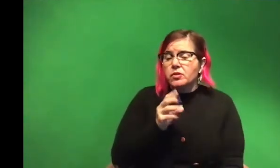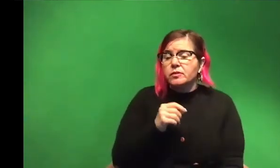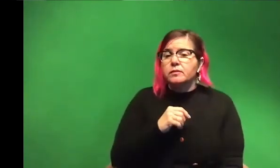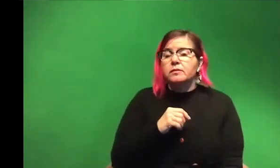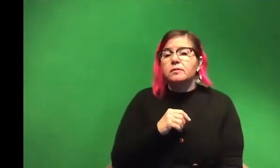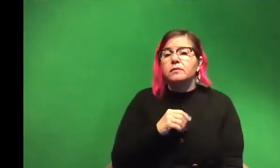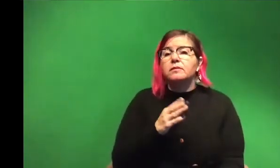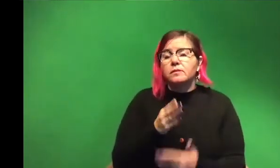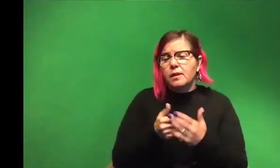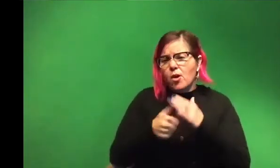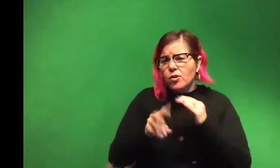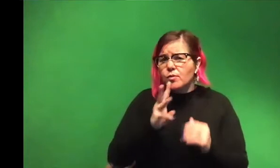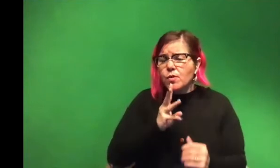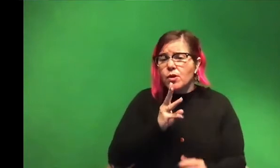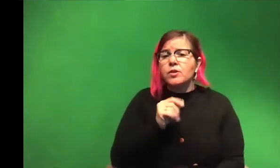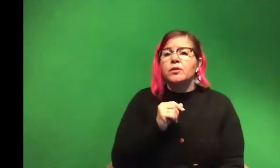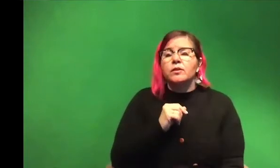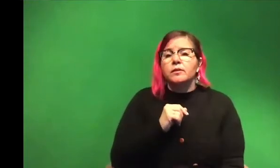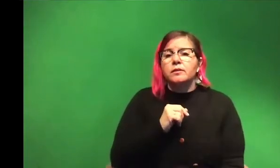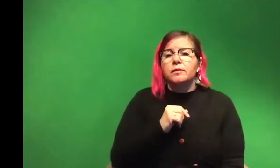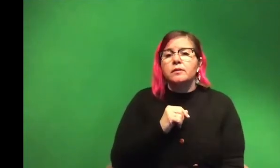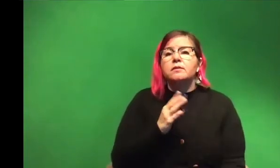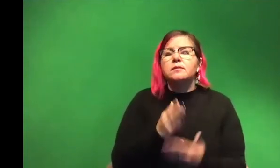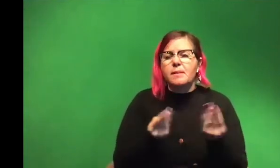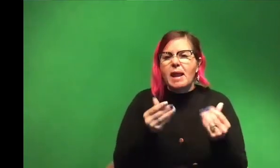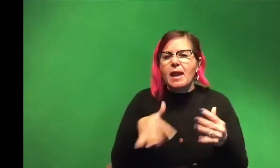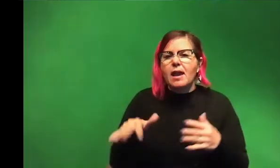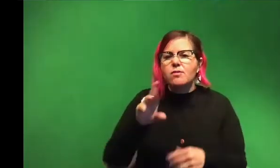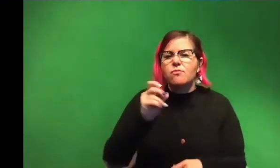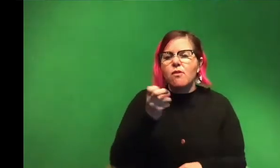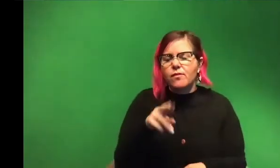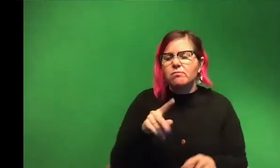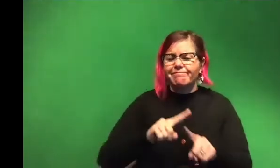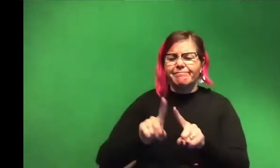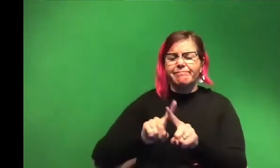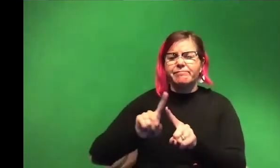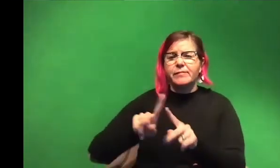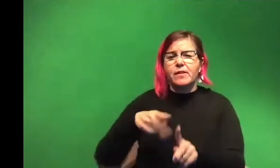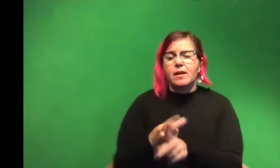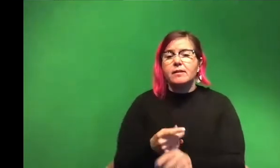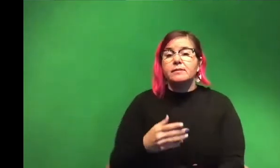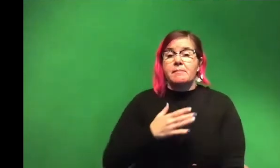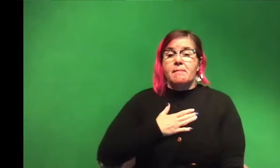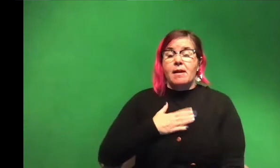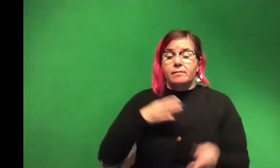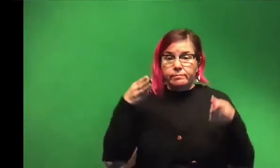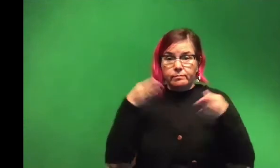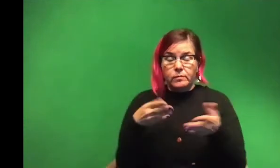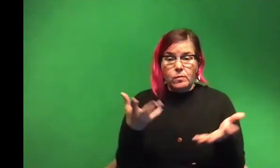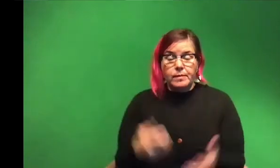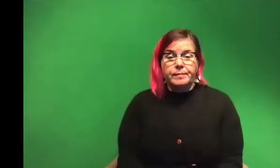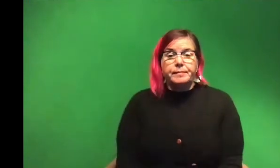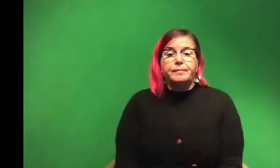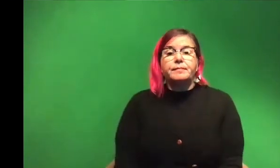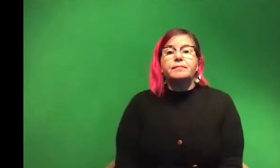go underwater, some of them are land rovers. Like, there's so many different types. The type that I deal in primarily is